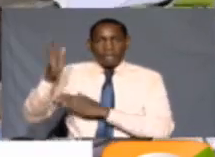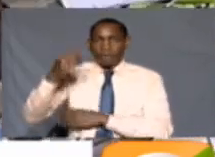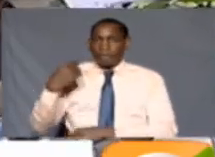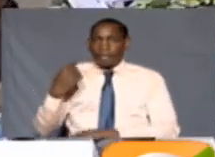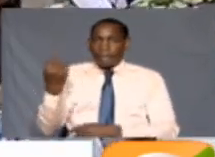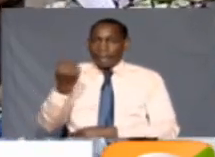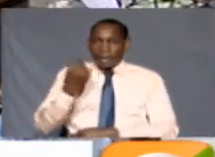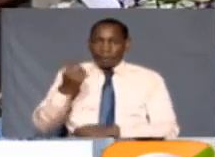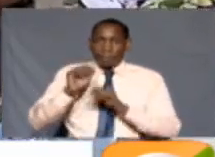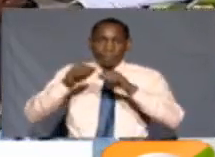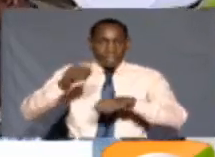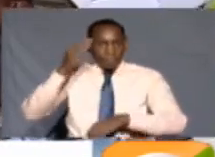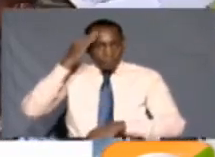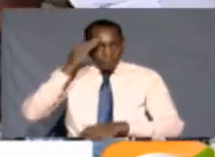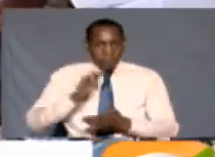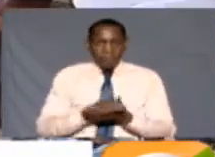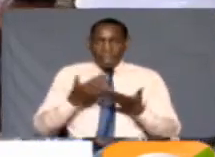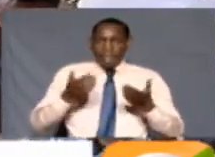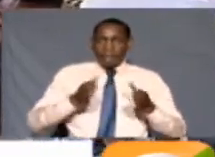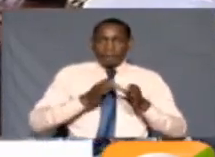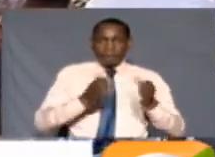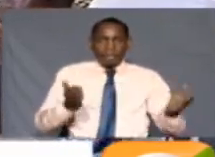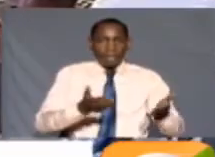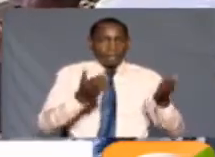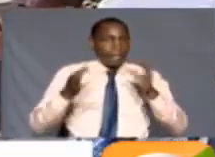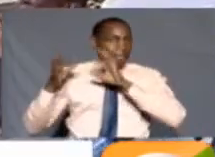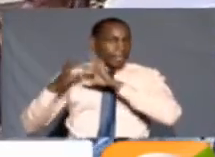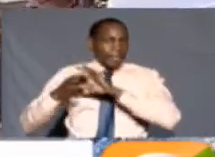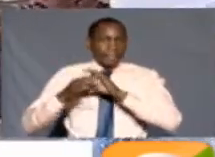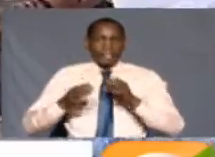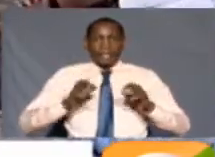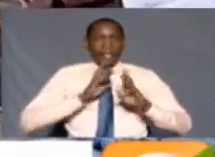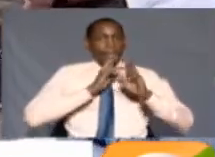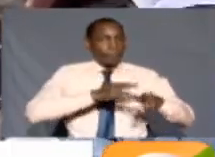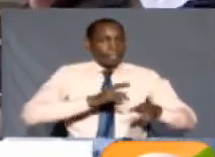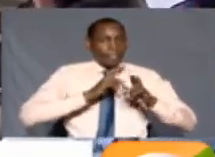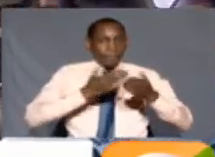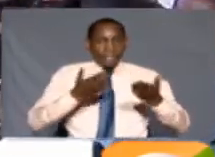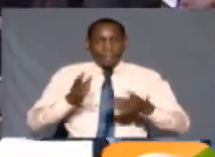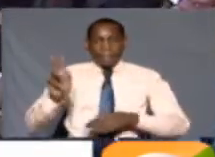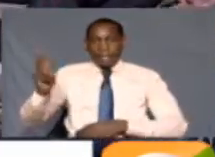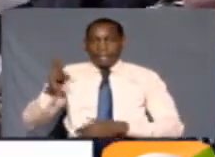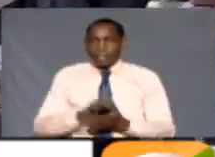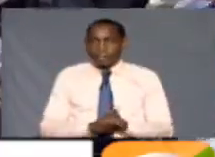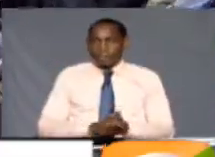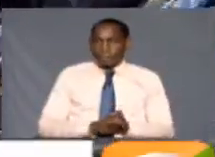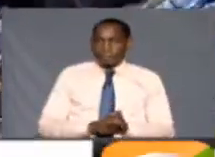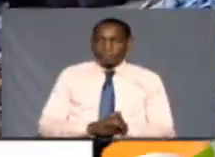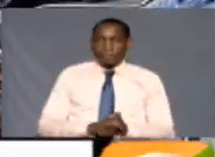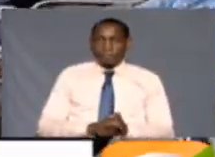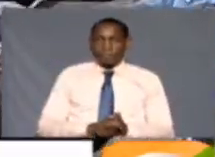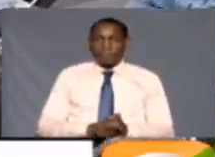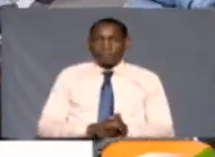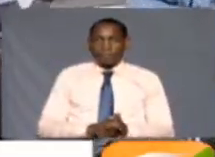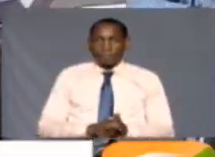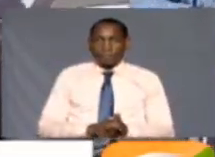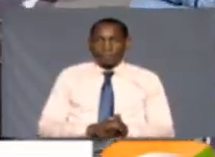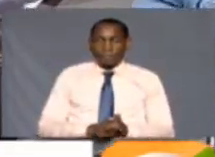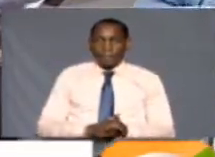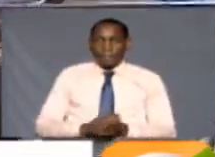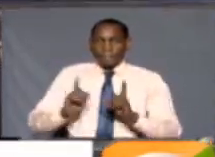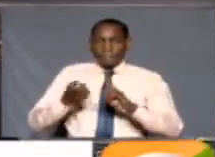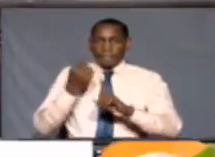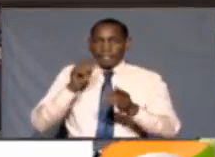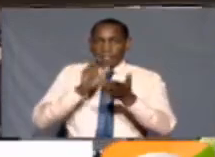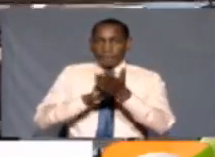right. Irungu, what do you make of it? How do we foster and nurture that culture of whistleblowing amongst Kenyans? So first, I'd just like to start by commending